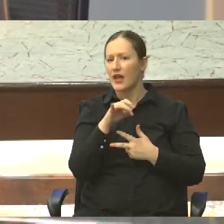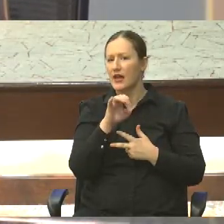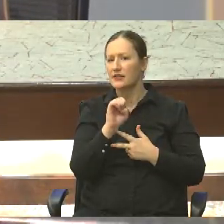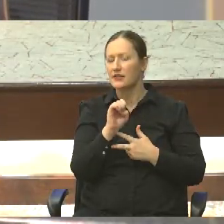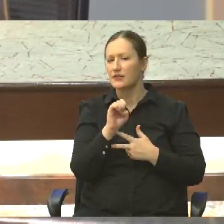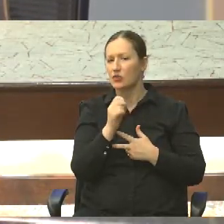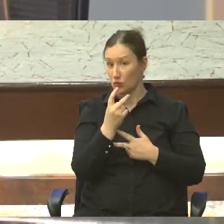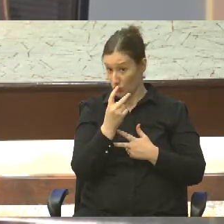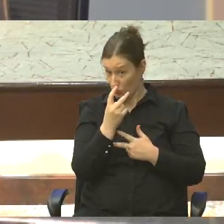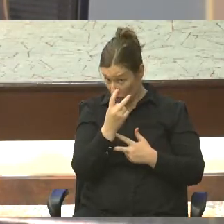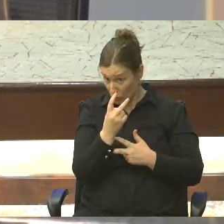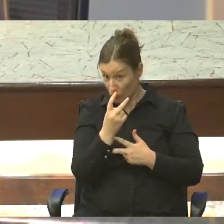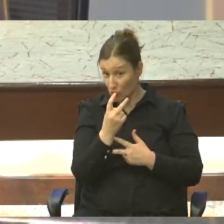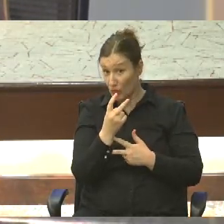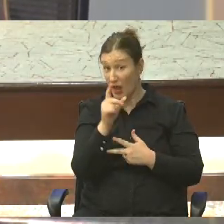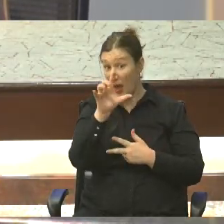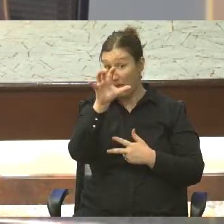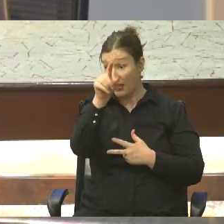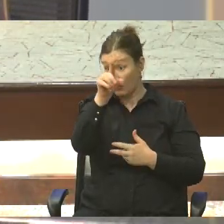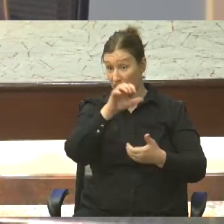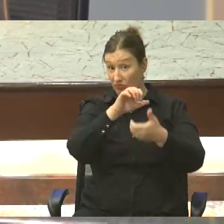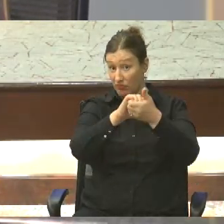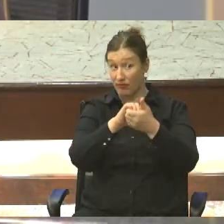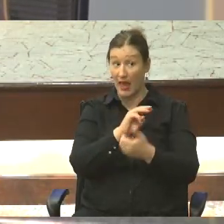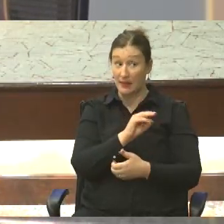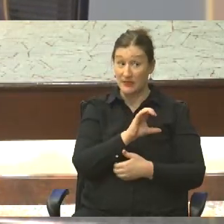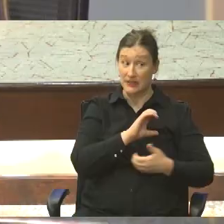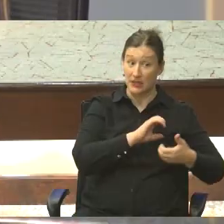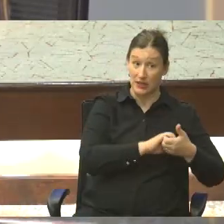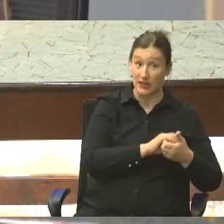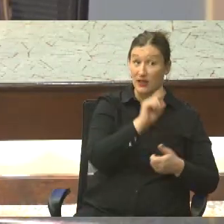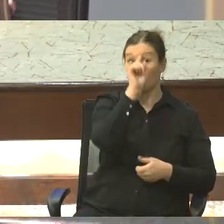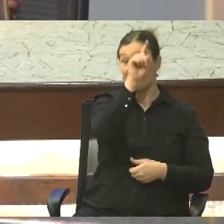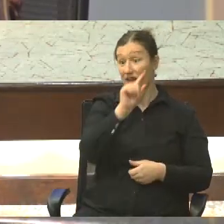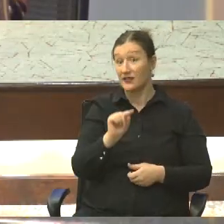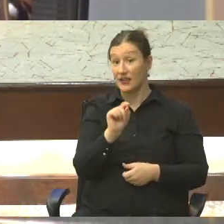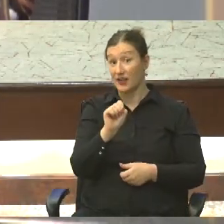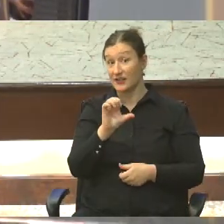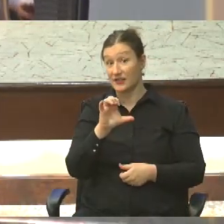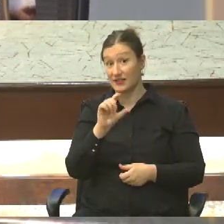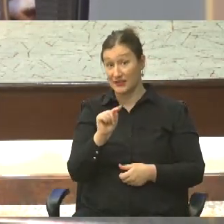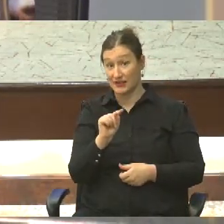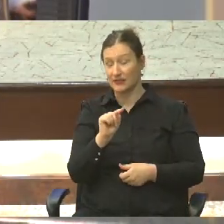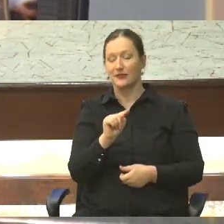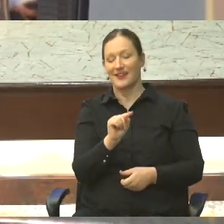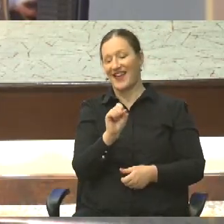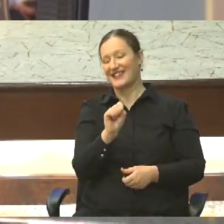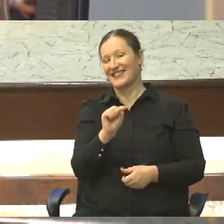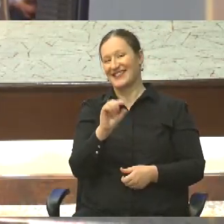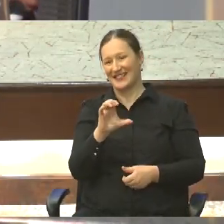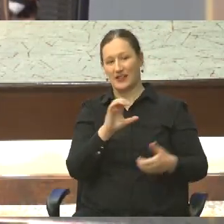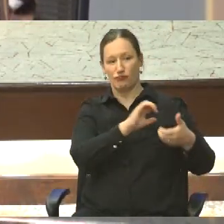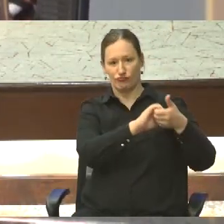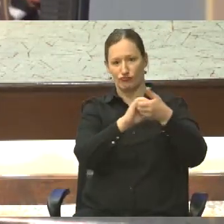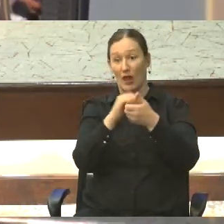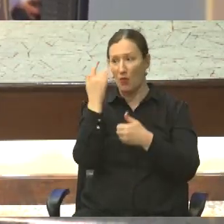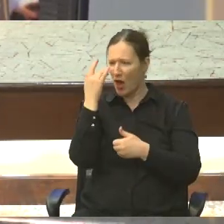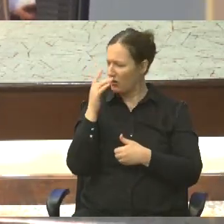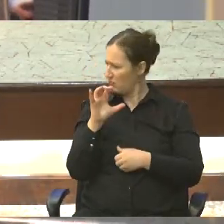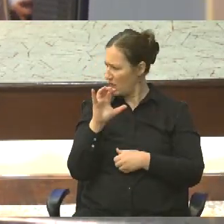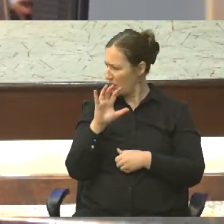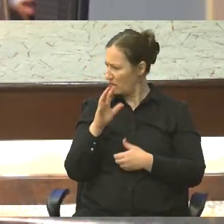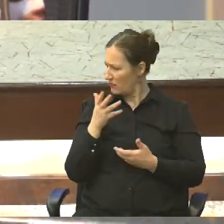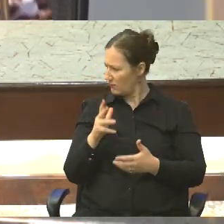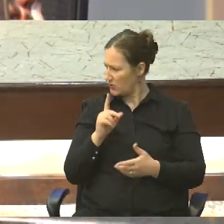dig deep with Baylor and MCC and TSTC, I assume, because that Baylor made a commitment with us a few years